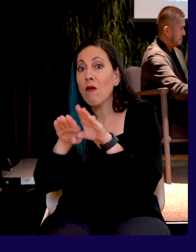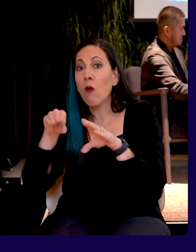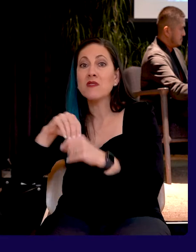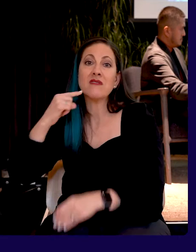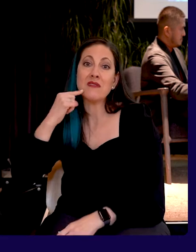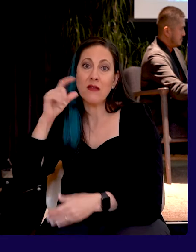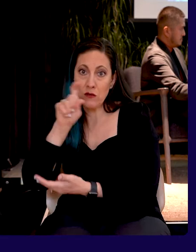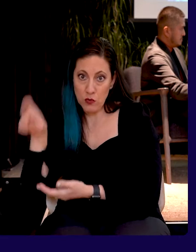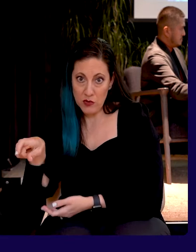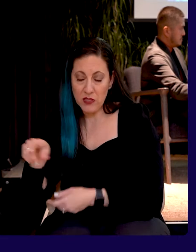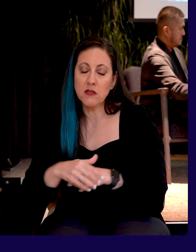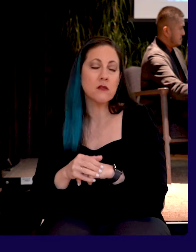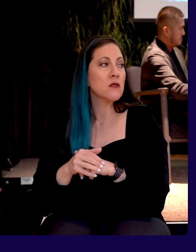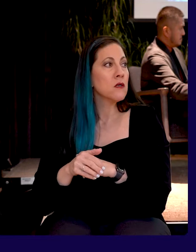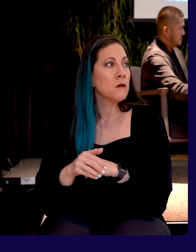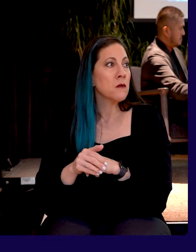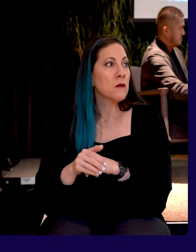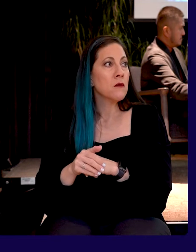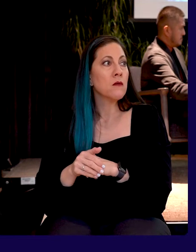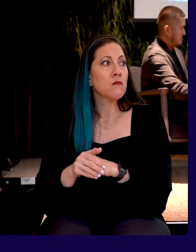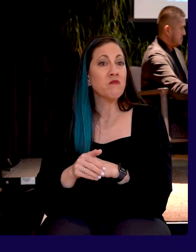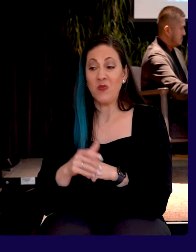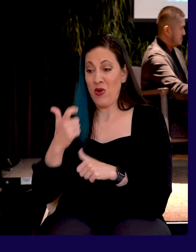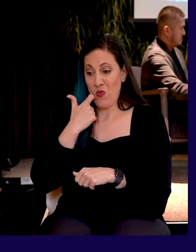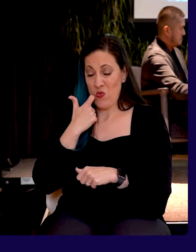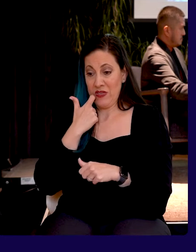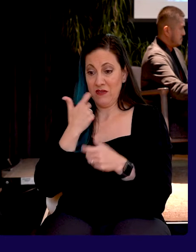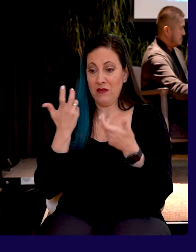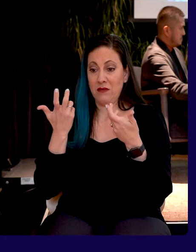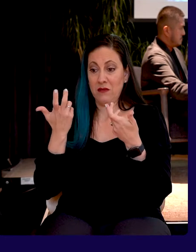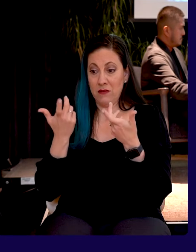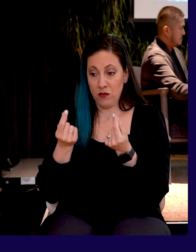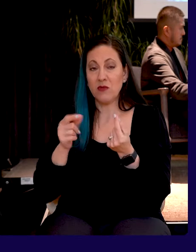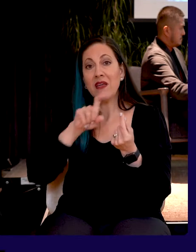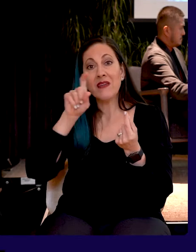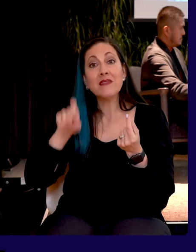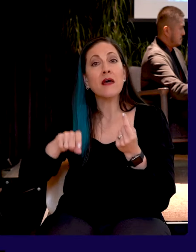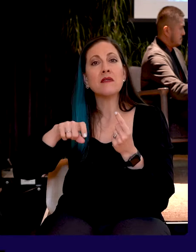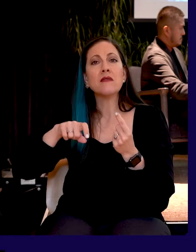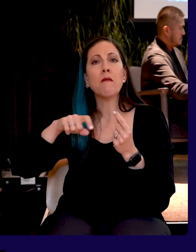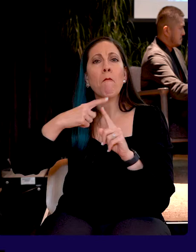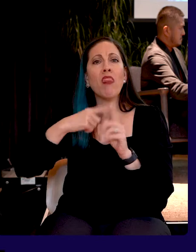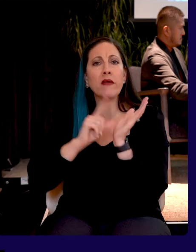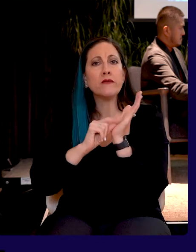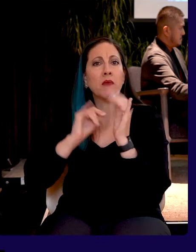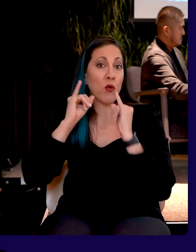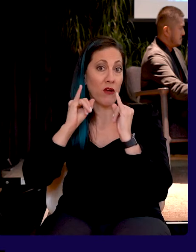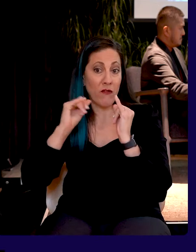Antonio, Texas. And we had just done the Texas Monthly interview, which the article ended